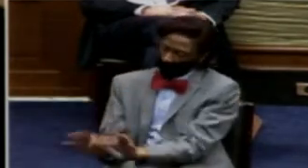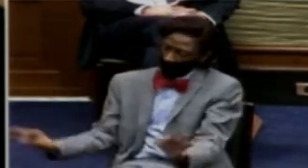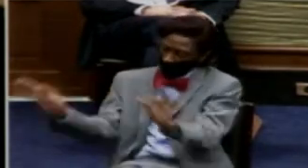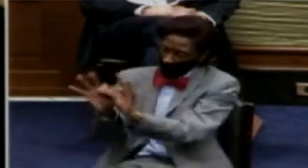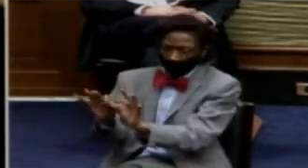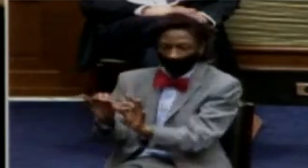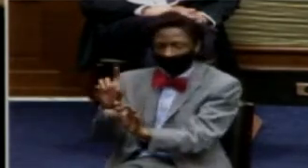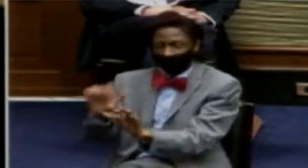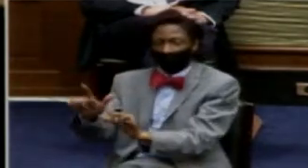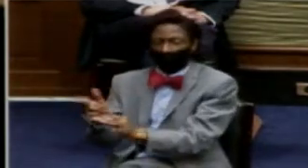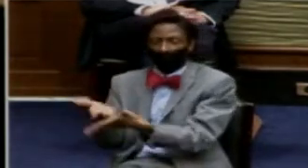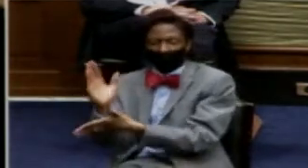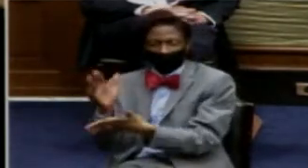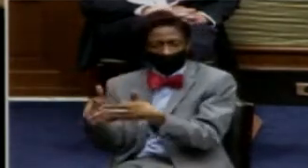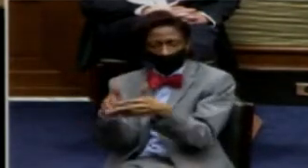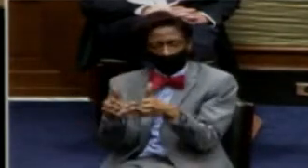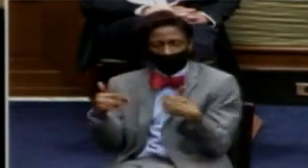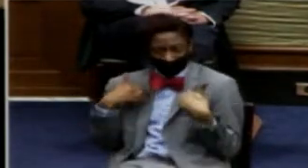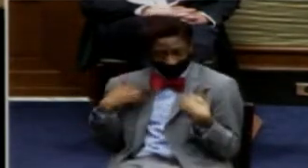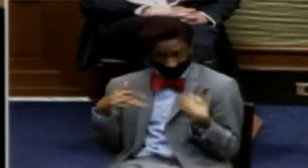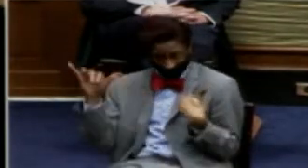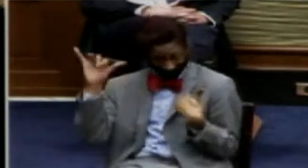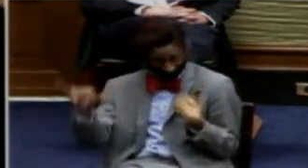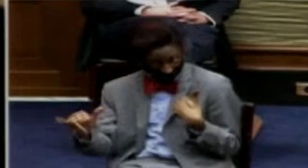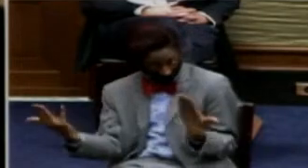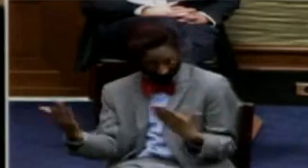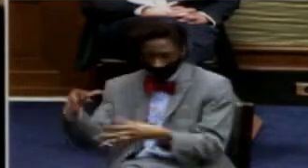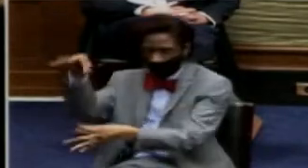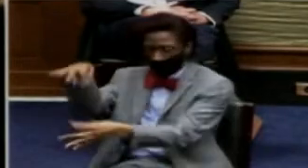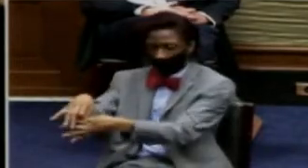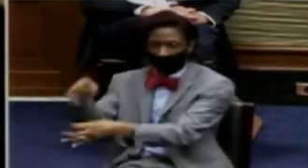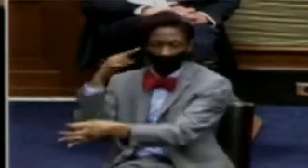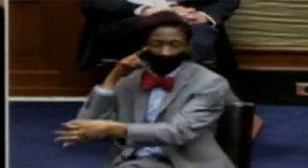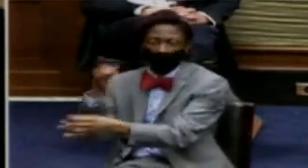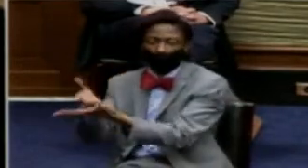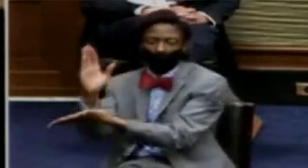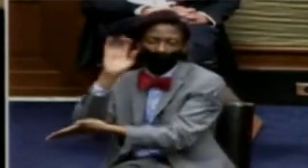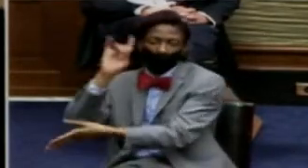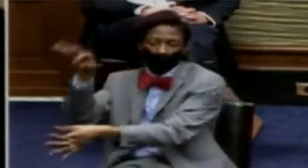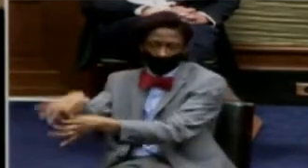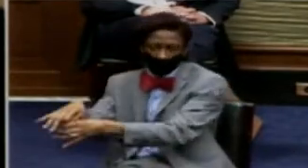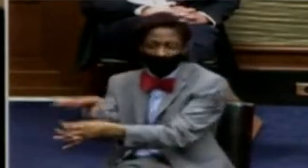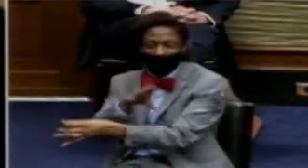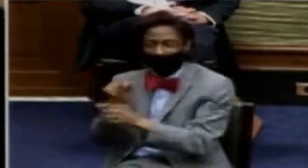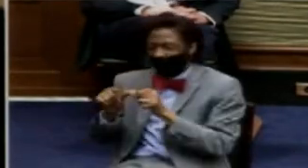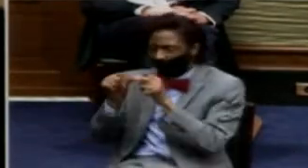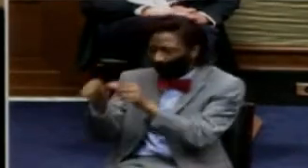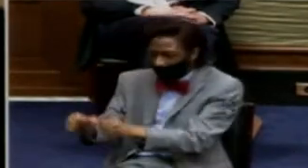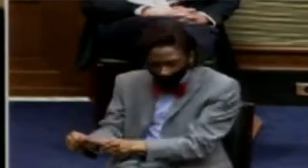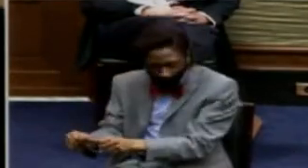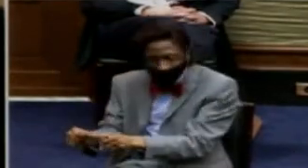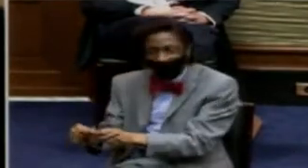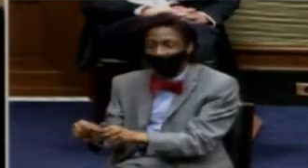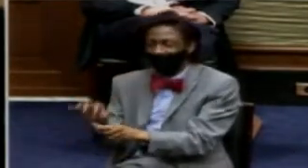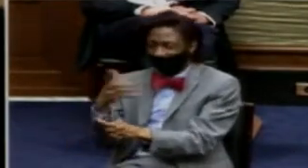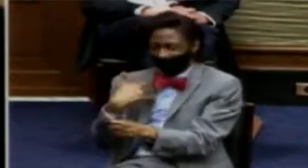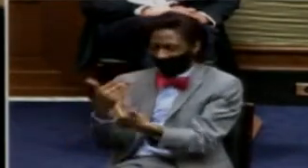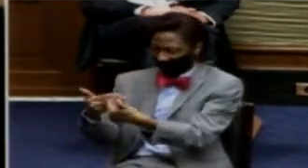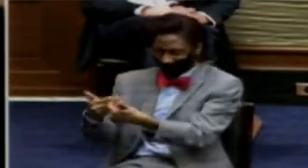that Americans have, the right to vote. And it only perpetuates the underlying racial animus that has been